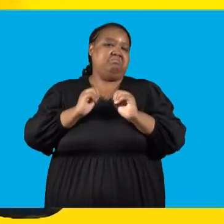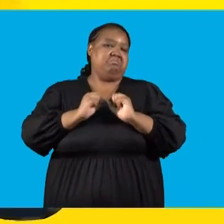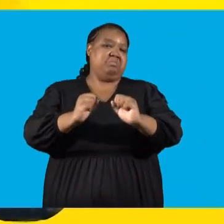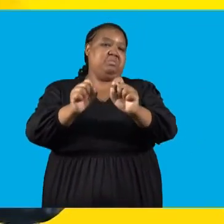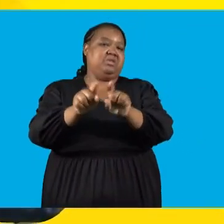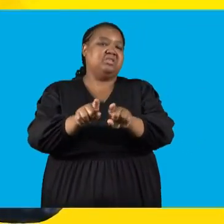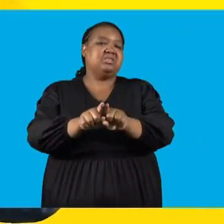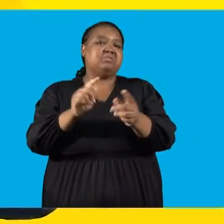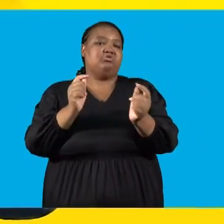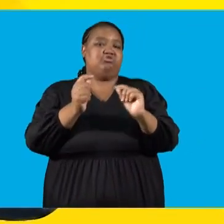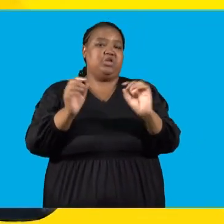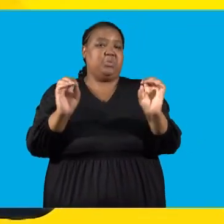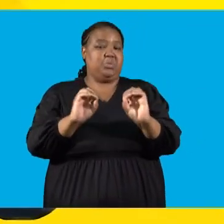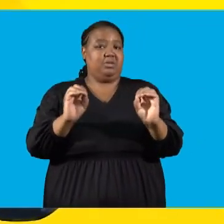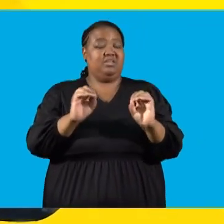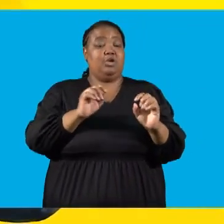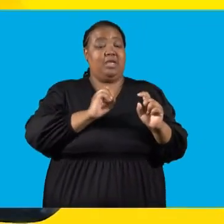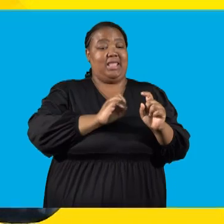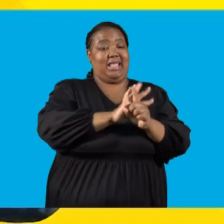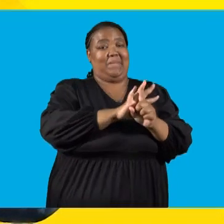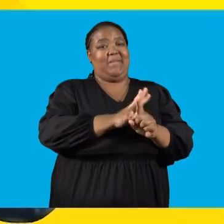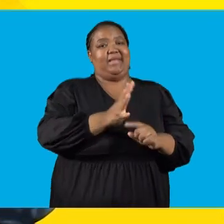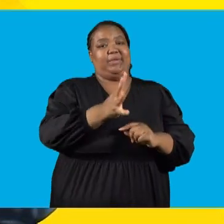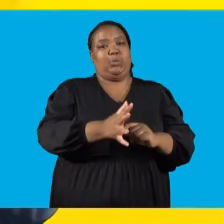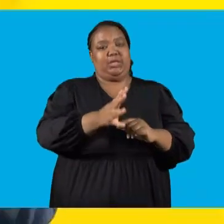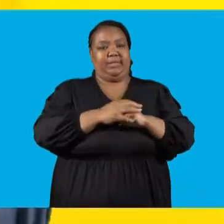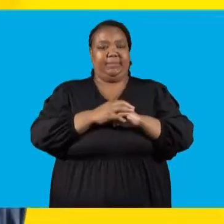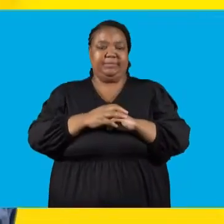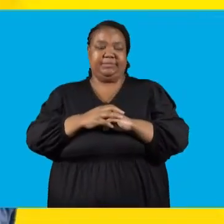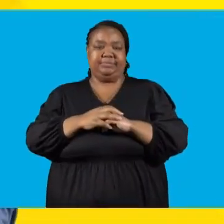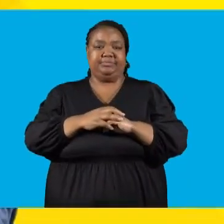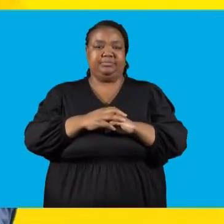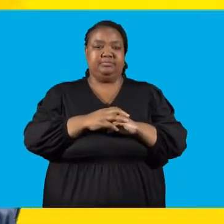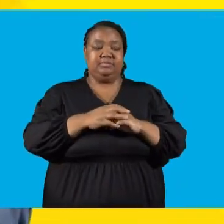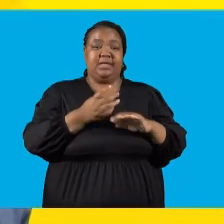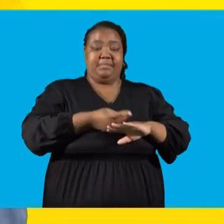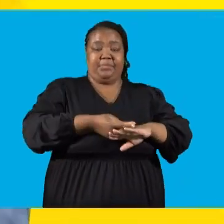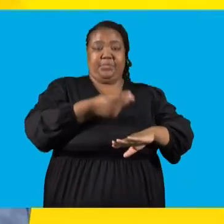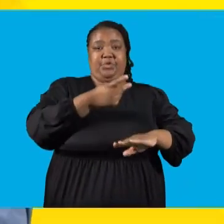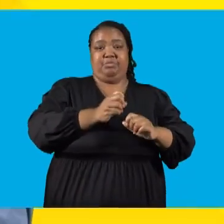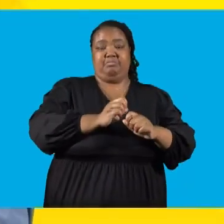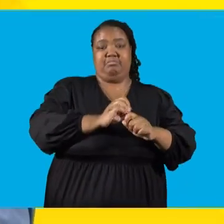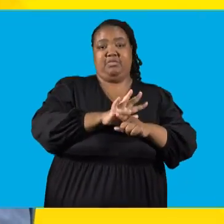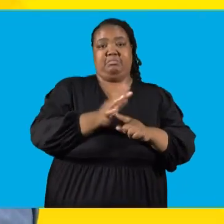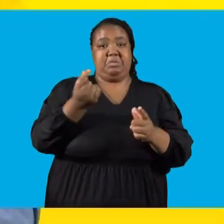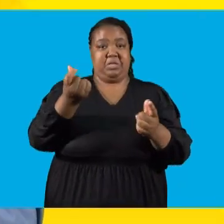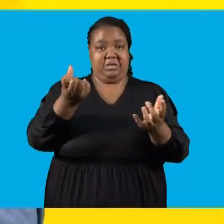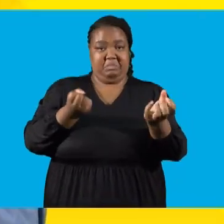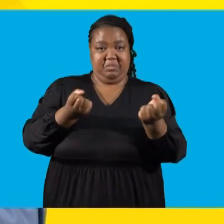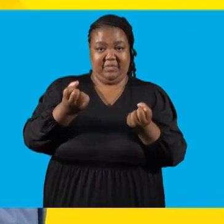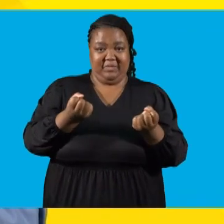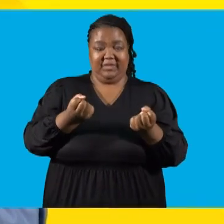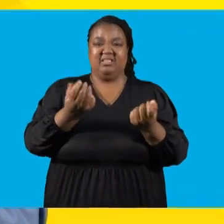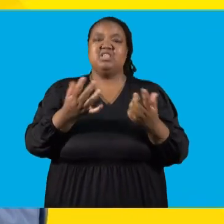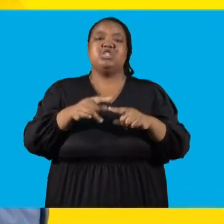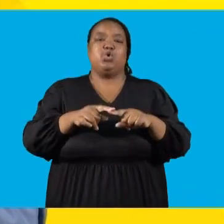their prices unchanged? And in that case, it is going to have an impact on the firm's profits